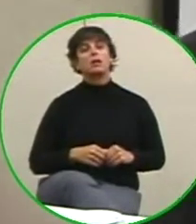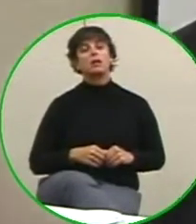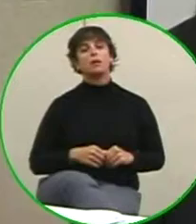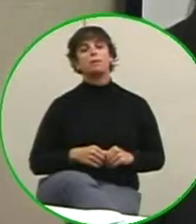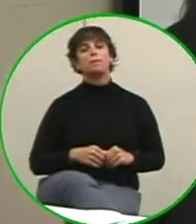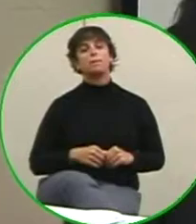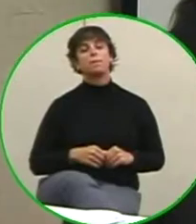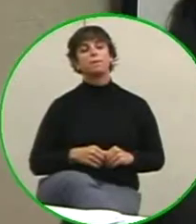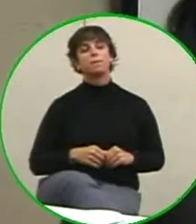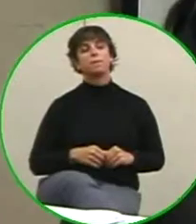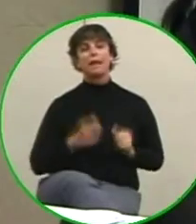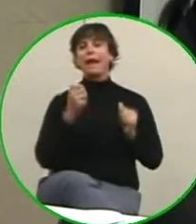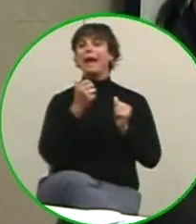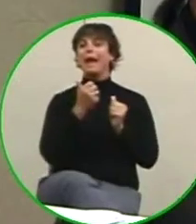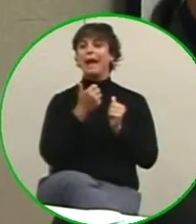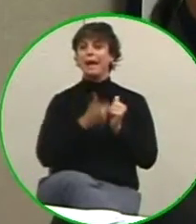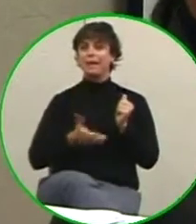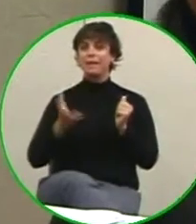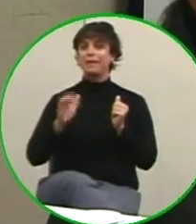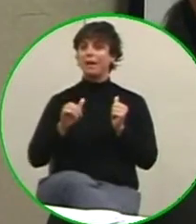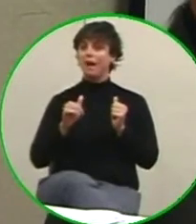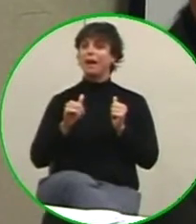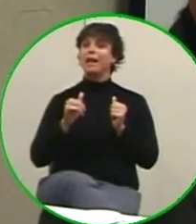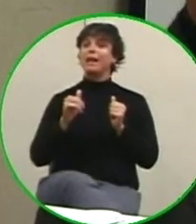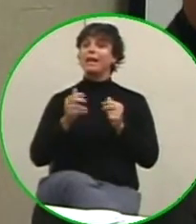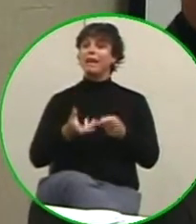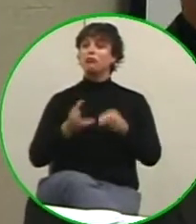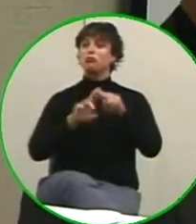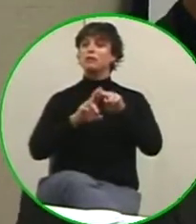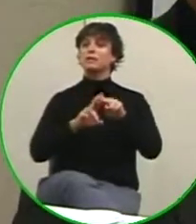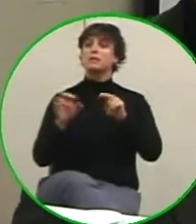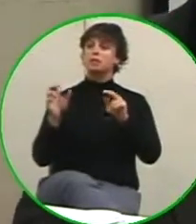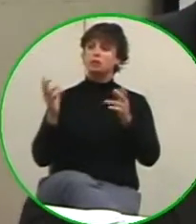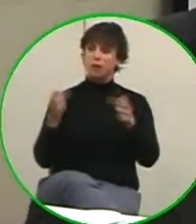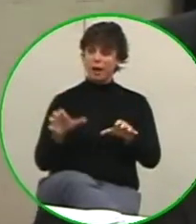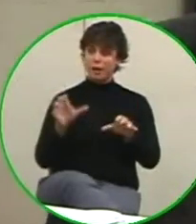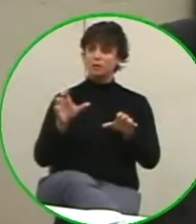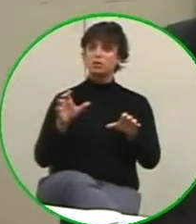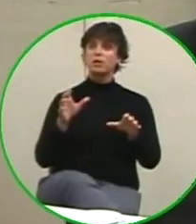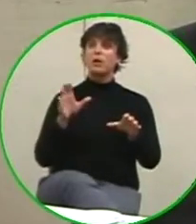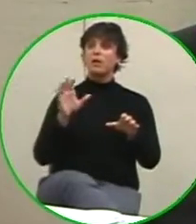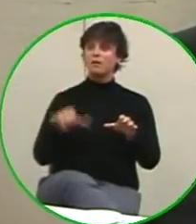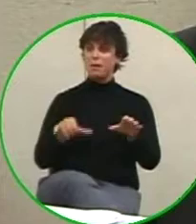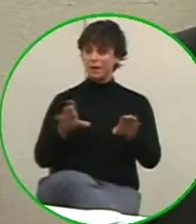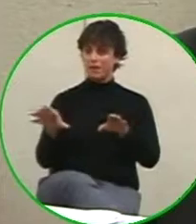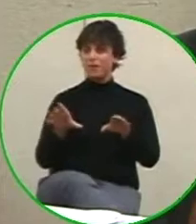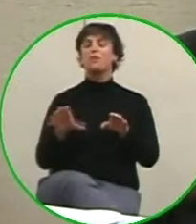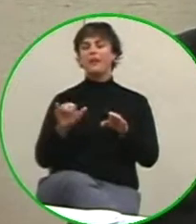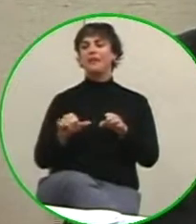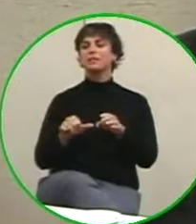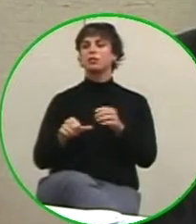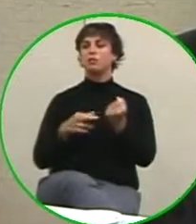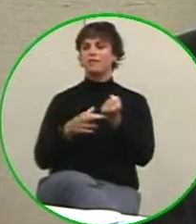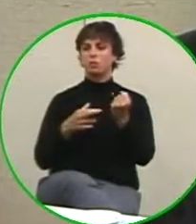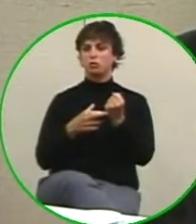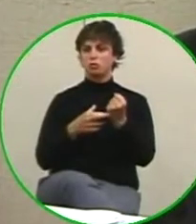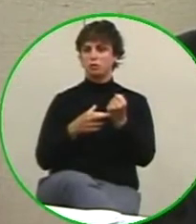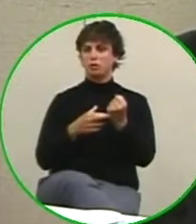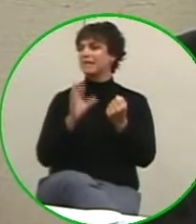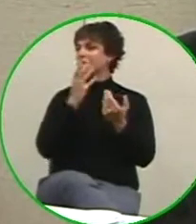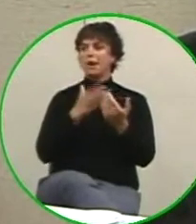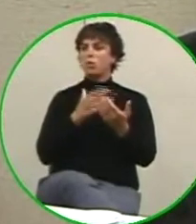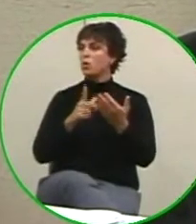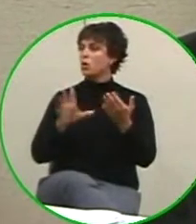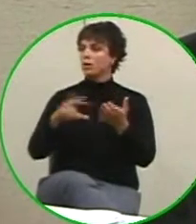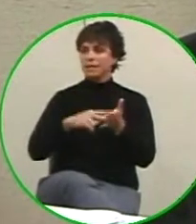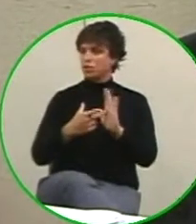Anything that increases the probability or frequency of the behavior is by definition a reinforcer. Doesn't matter what you intended it to